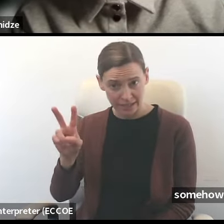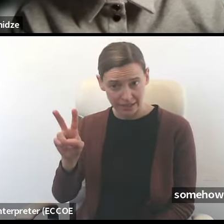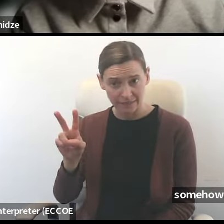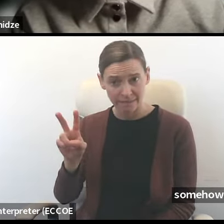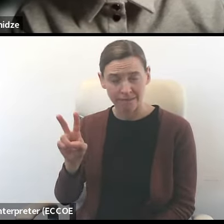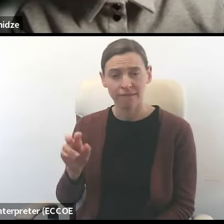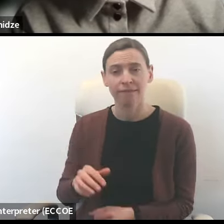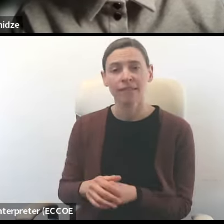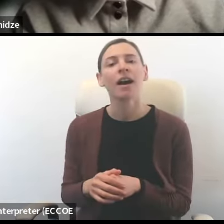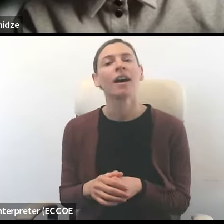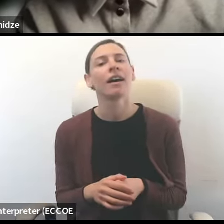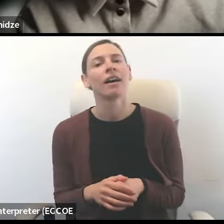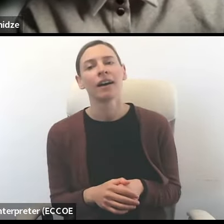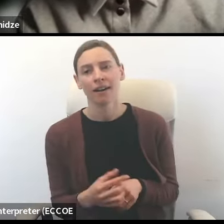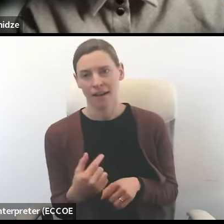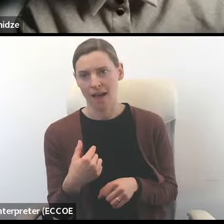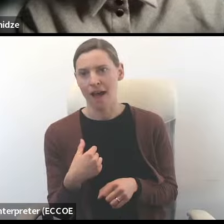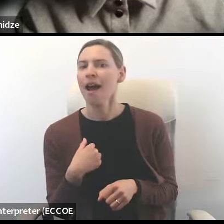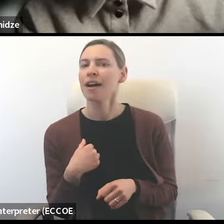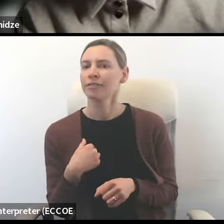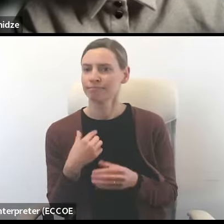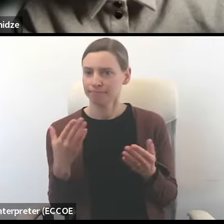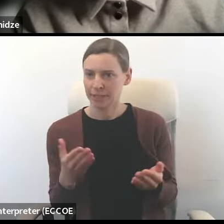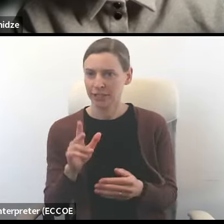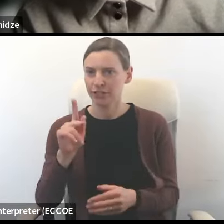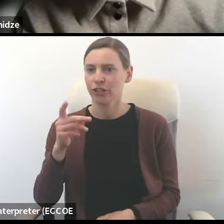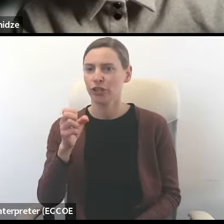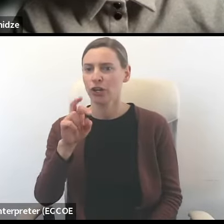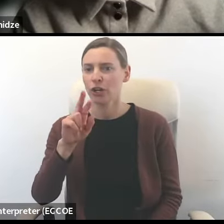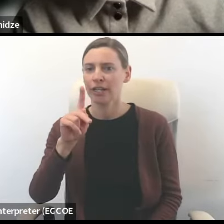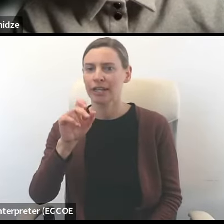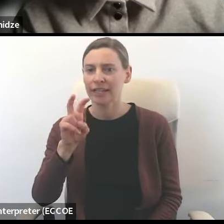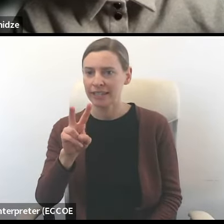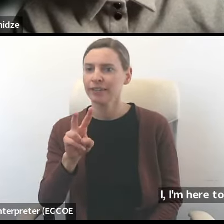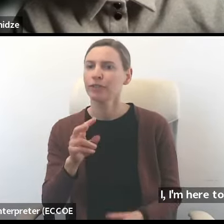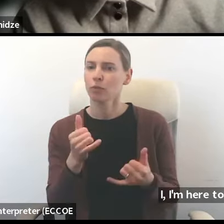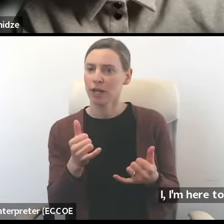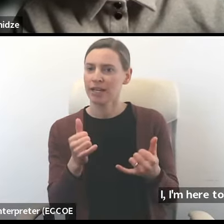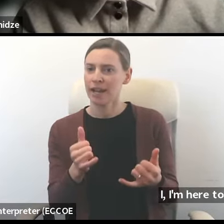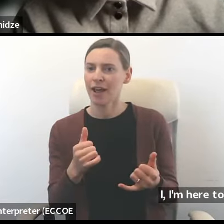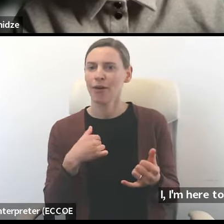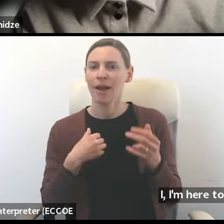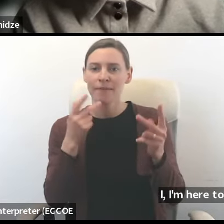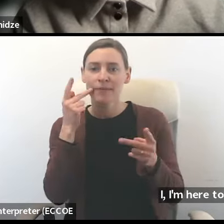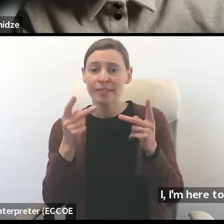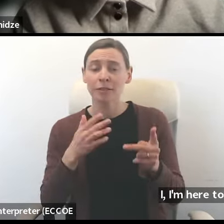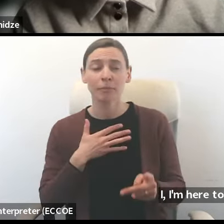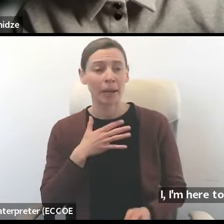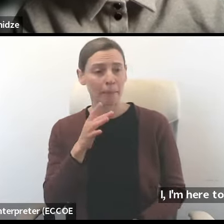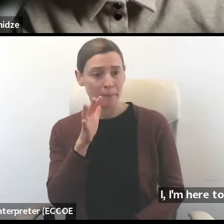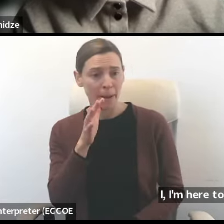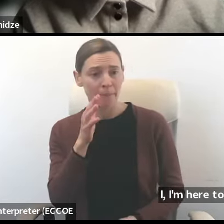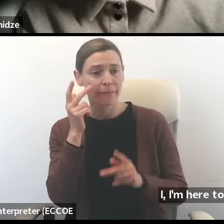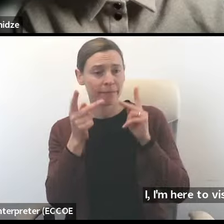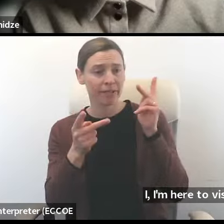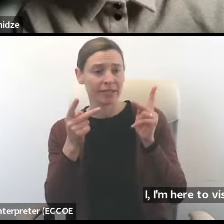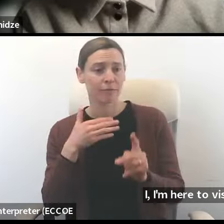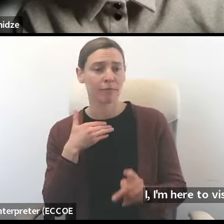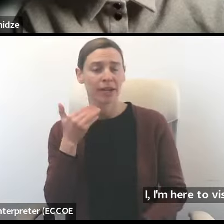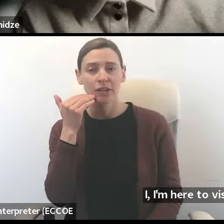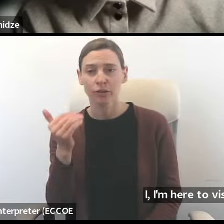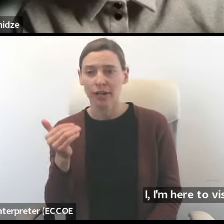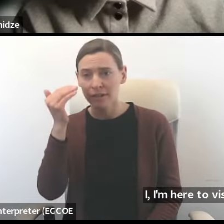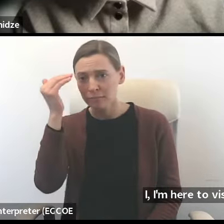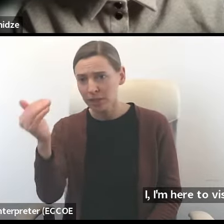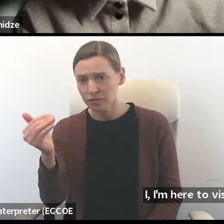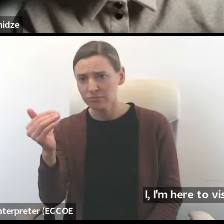I'm here to visit my mom and my grandparents. I come back here like once, like twice a